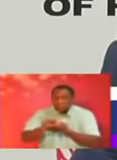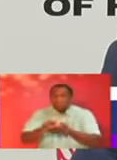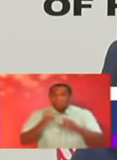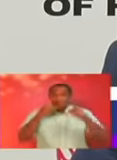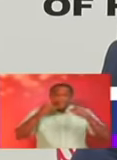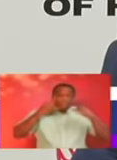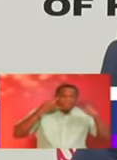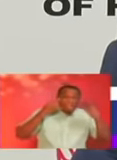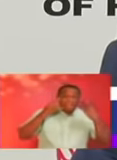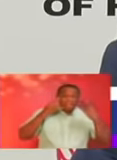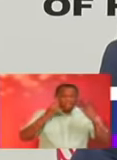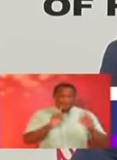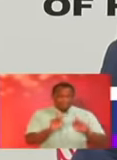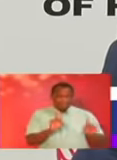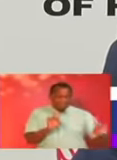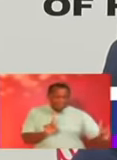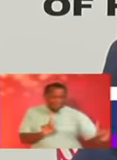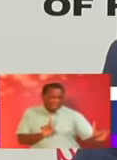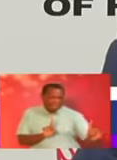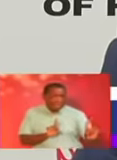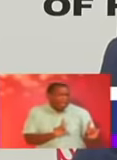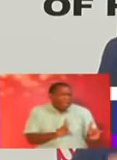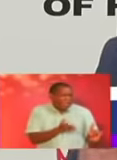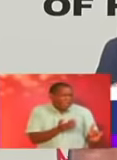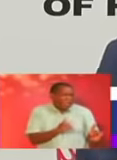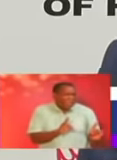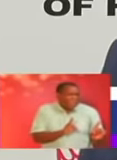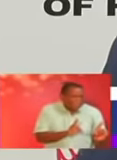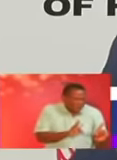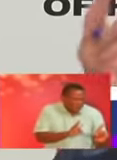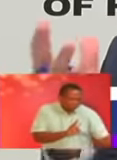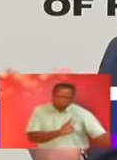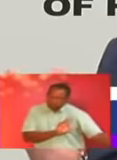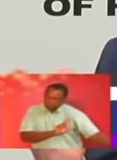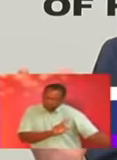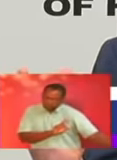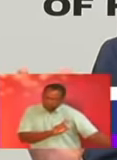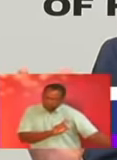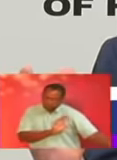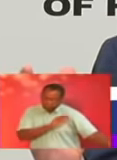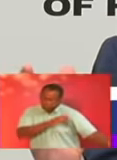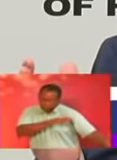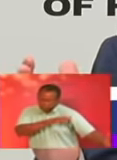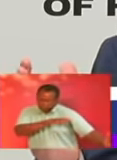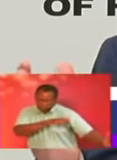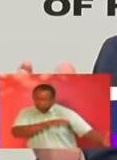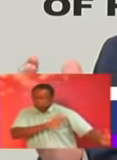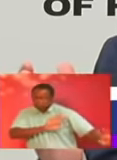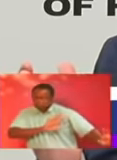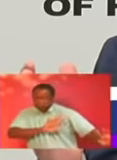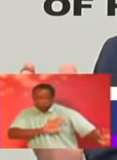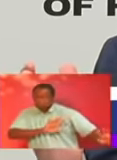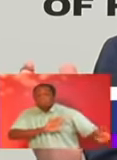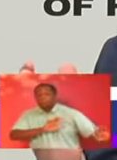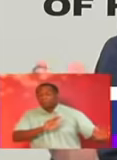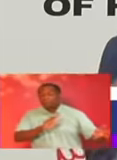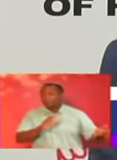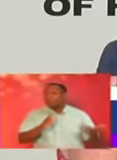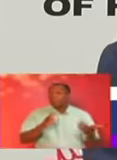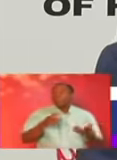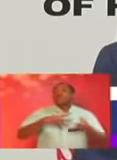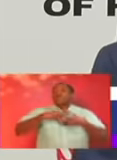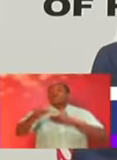vaccinated, don't congregate, don't expose yourself to dangerous situations in